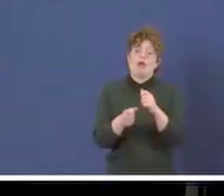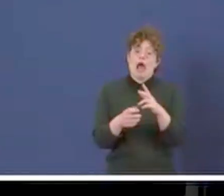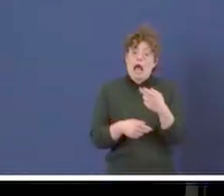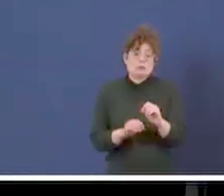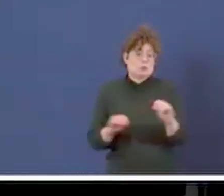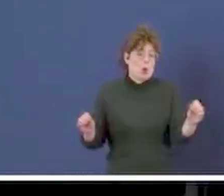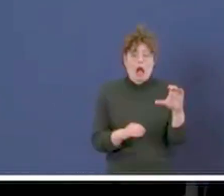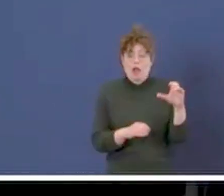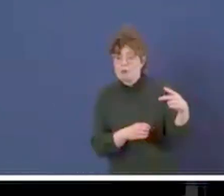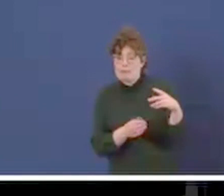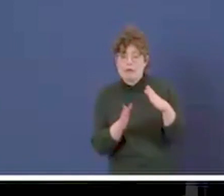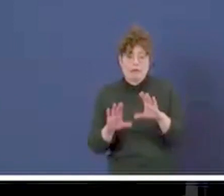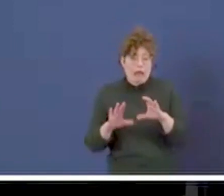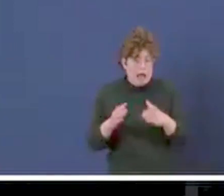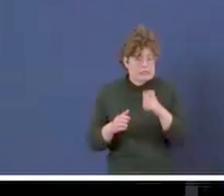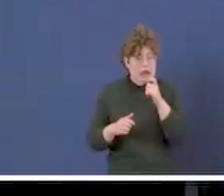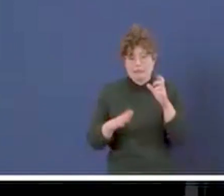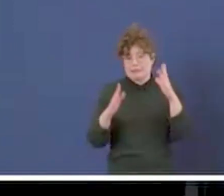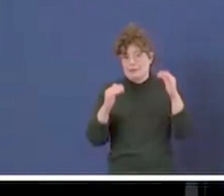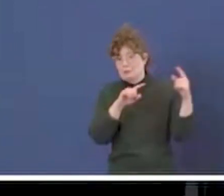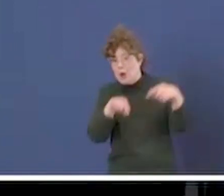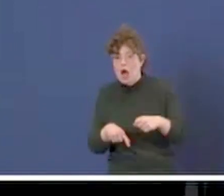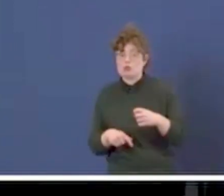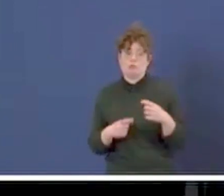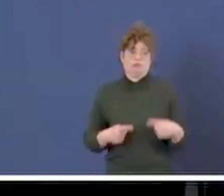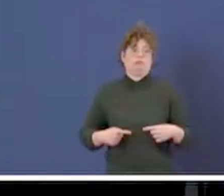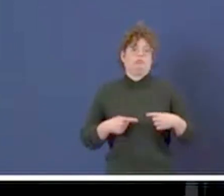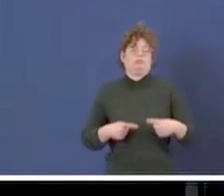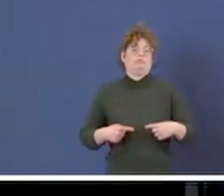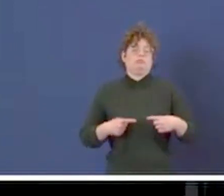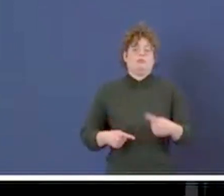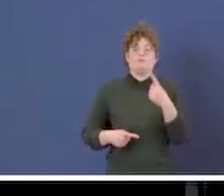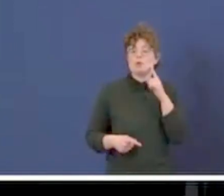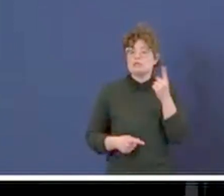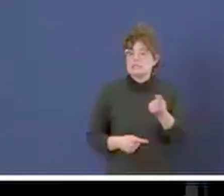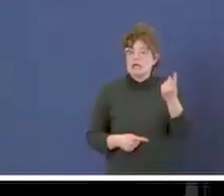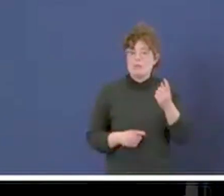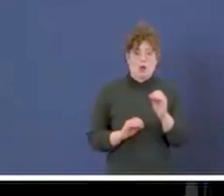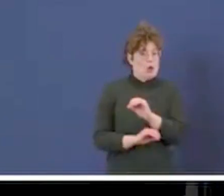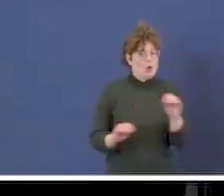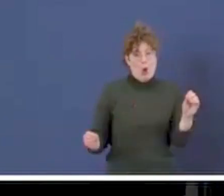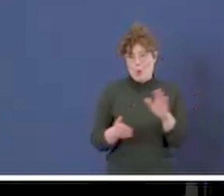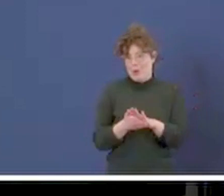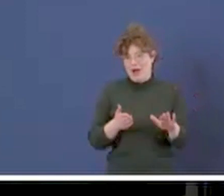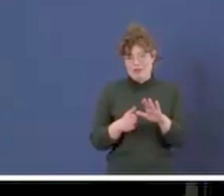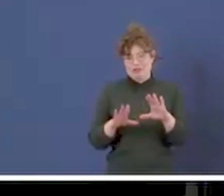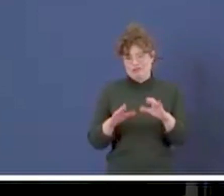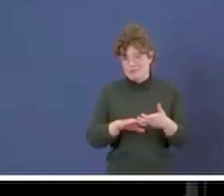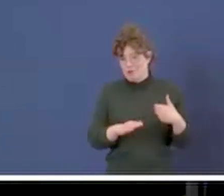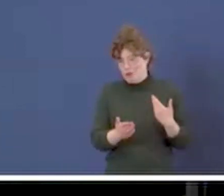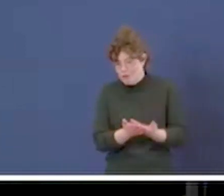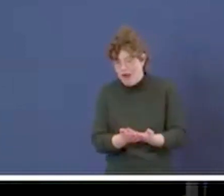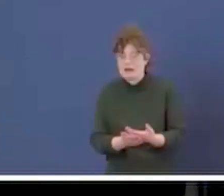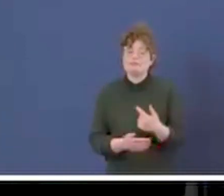classes, had not anticipated going. So you can imagine what a struggle that was for someone who had taken absolutely no college classes. I